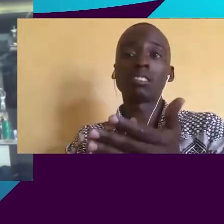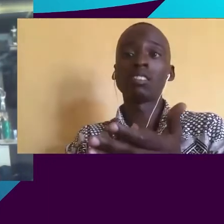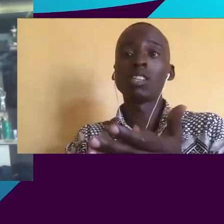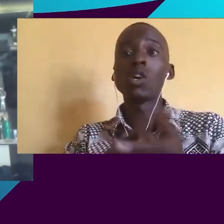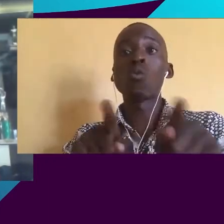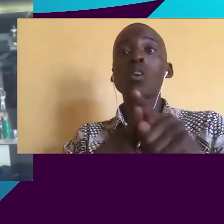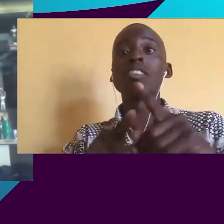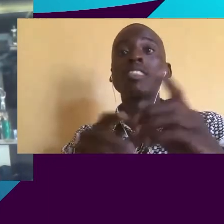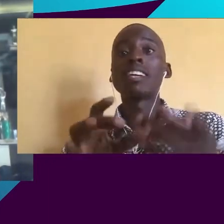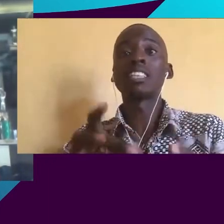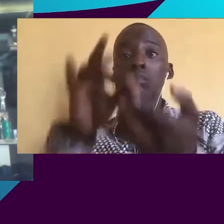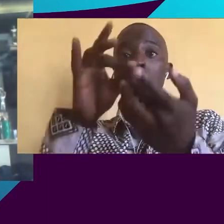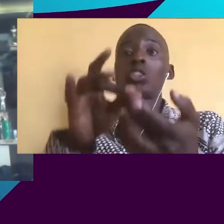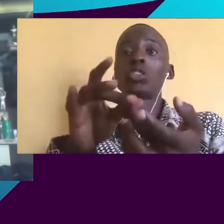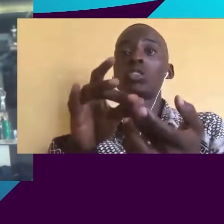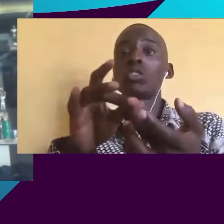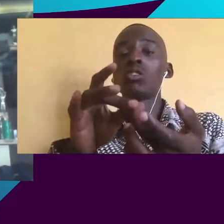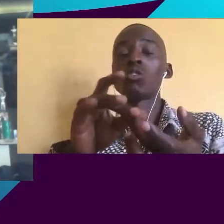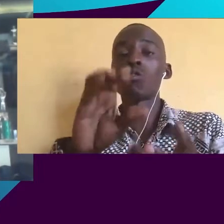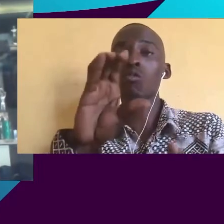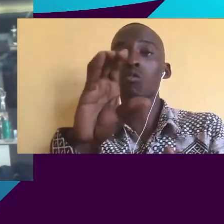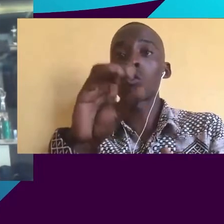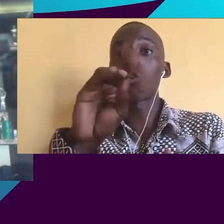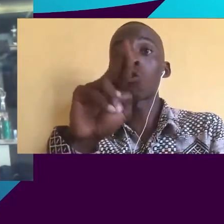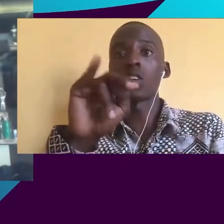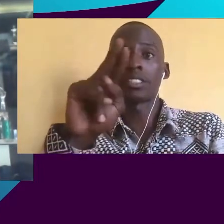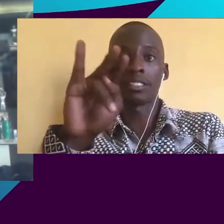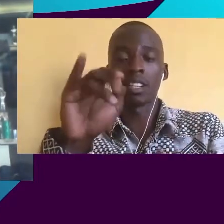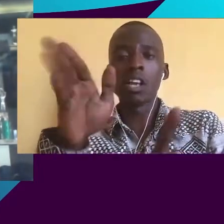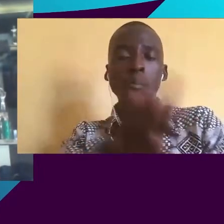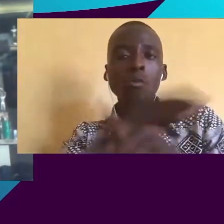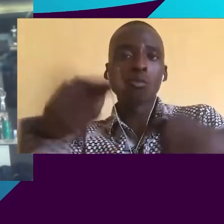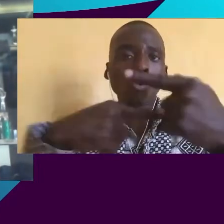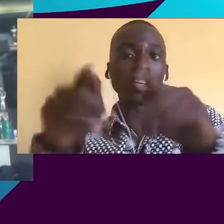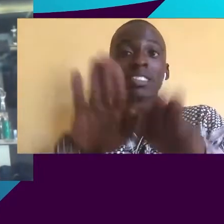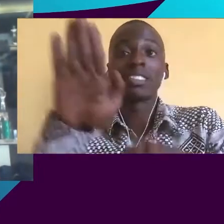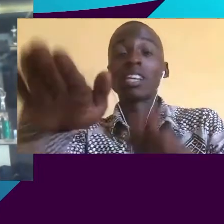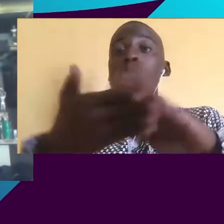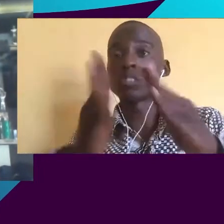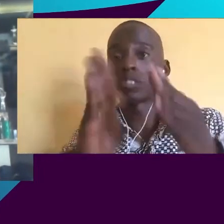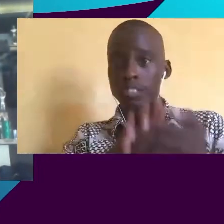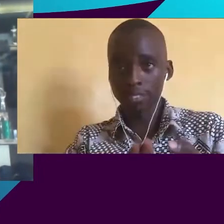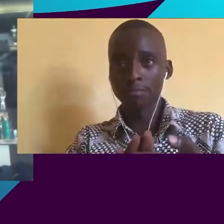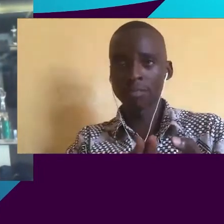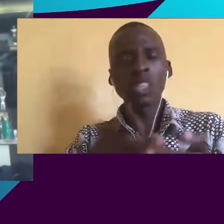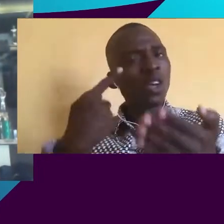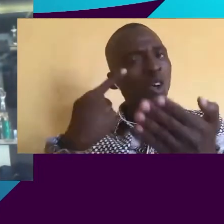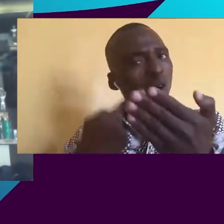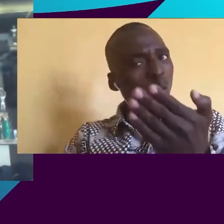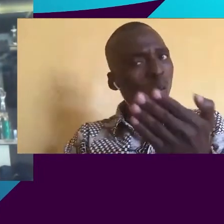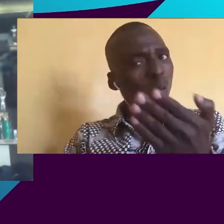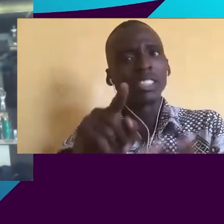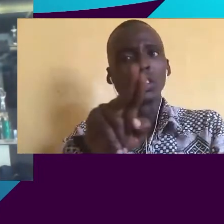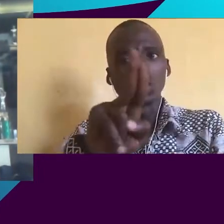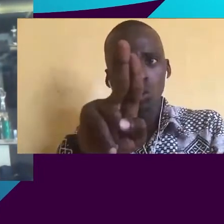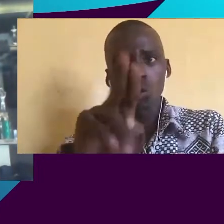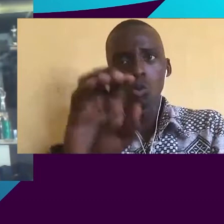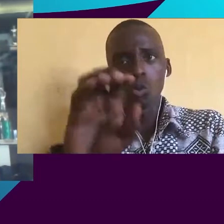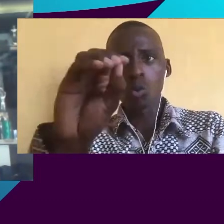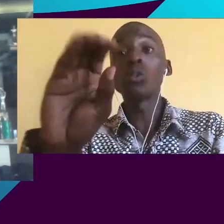equestrian. So before you move into the stakeholders, what is UOC, which is a stakeholder in